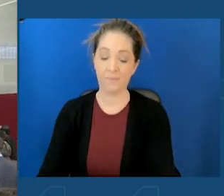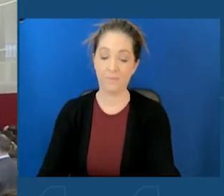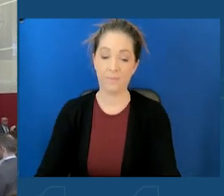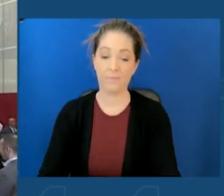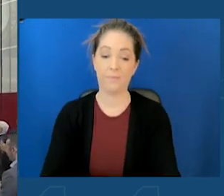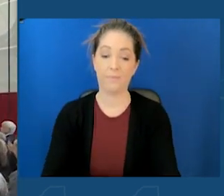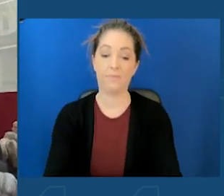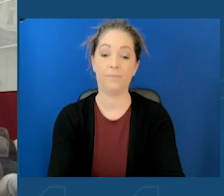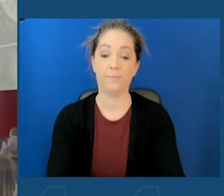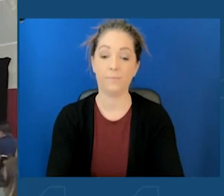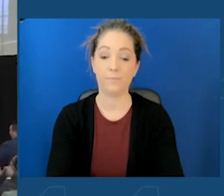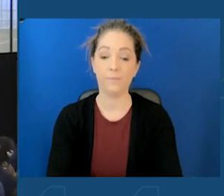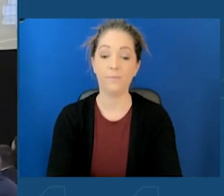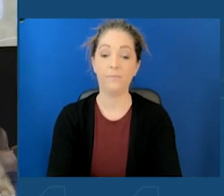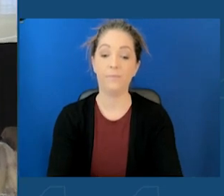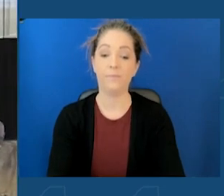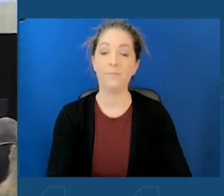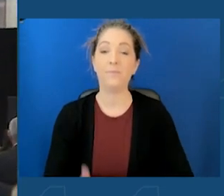Good morning. Good morning.